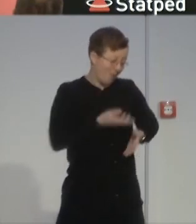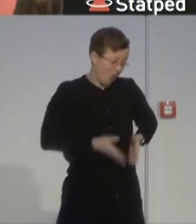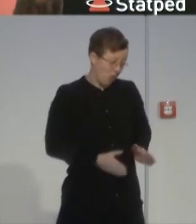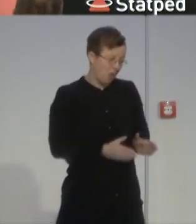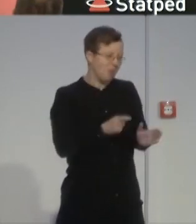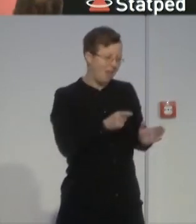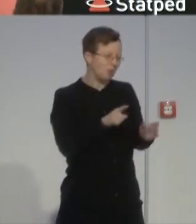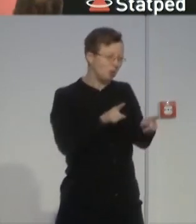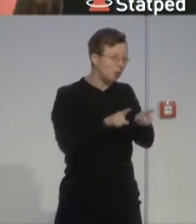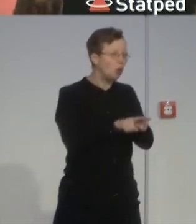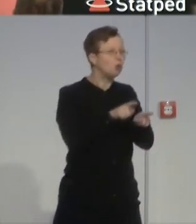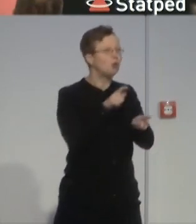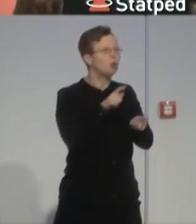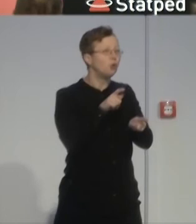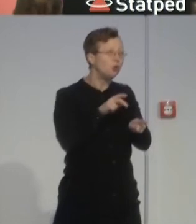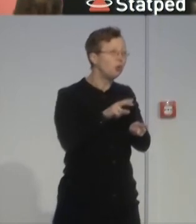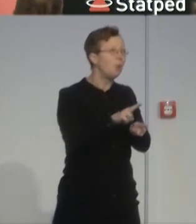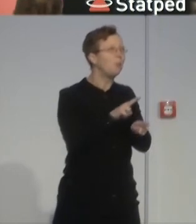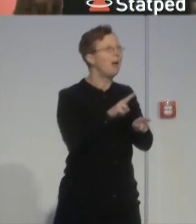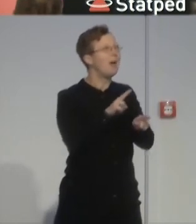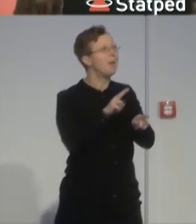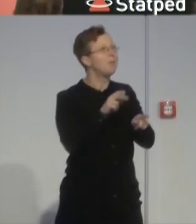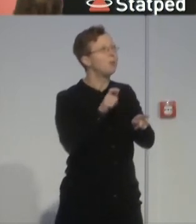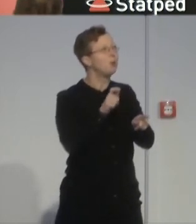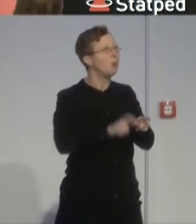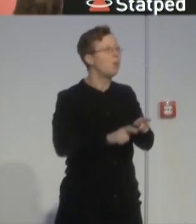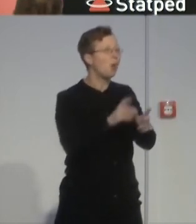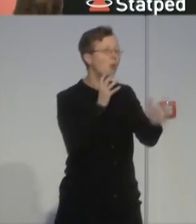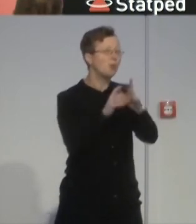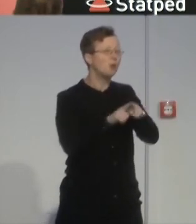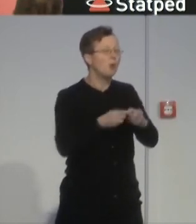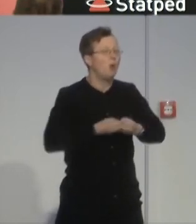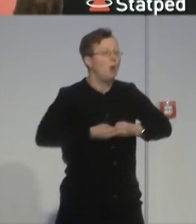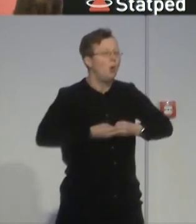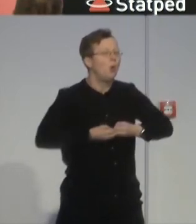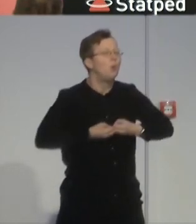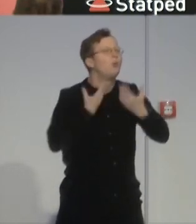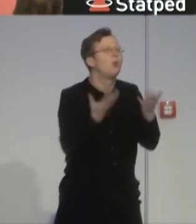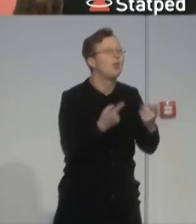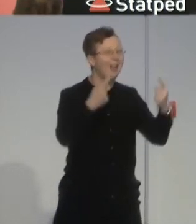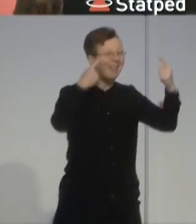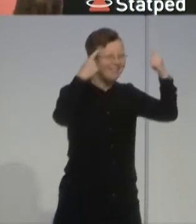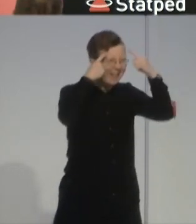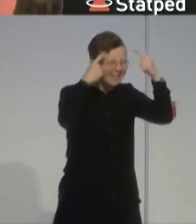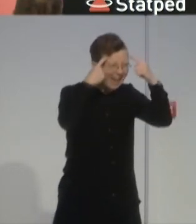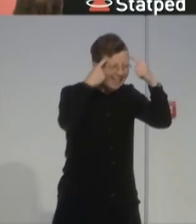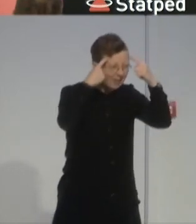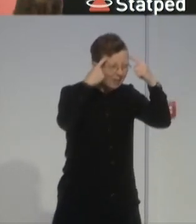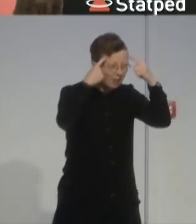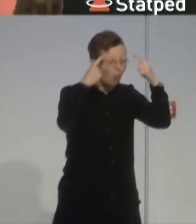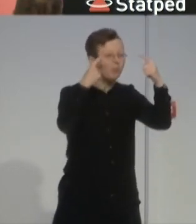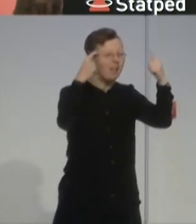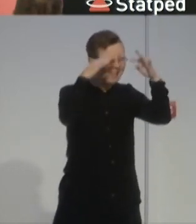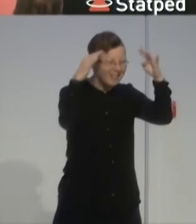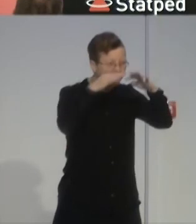is the kind of communication that expresses the thinking. And first and foremost, thinking has to do with making